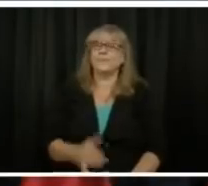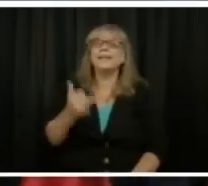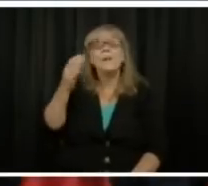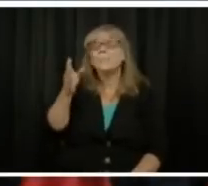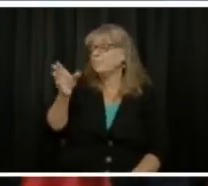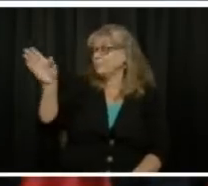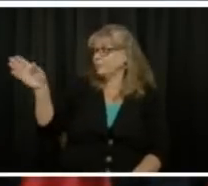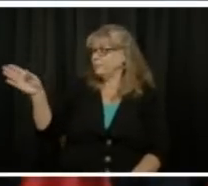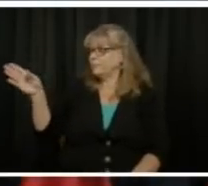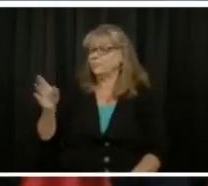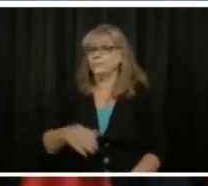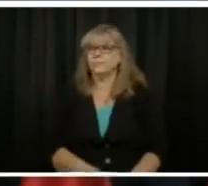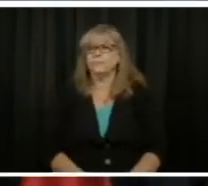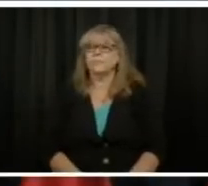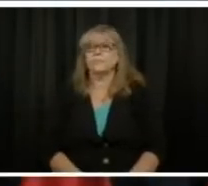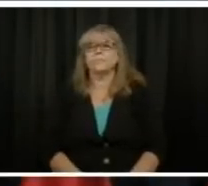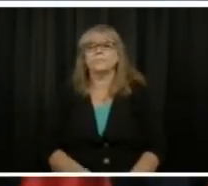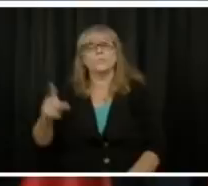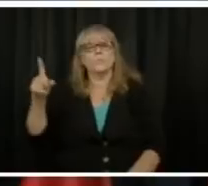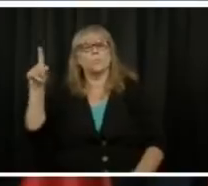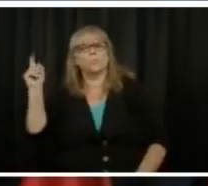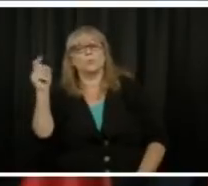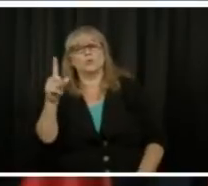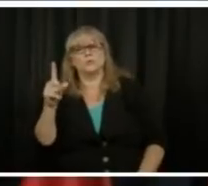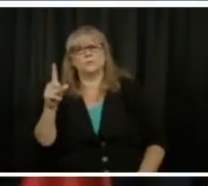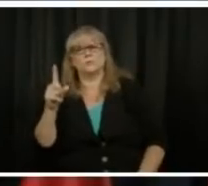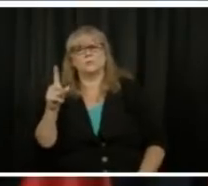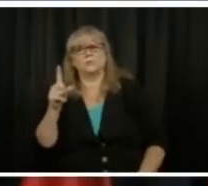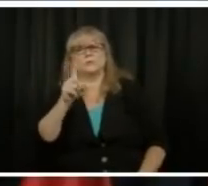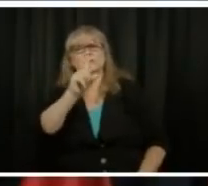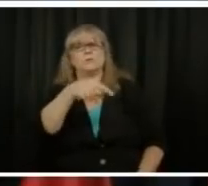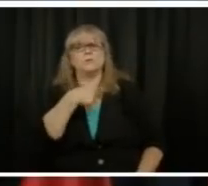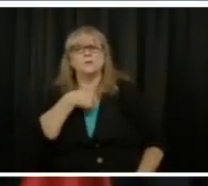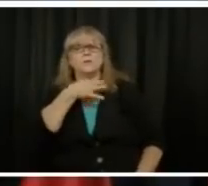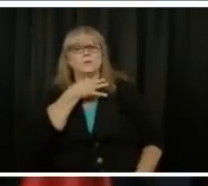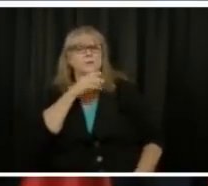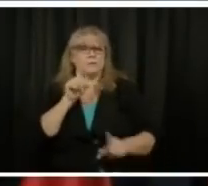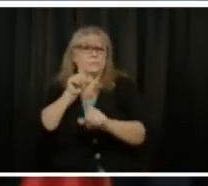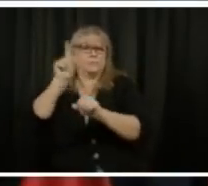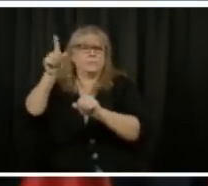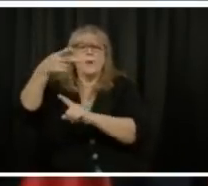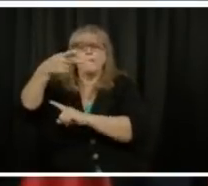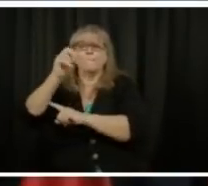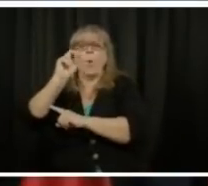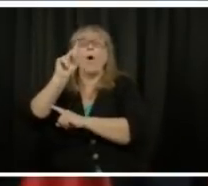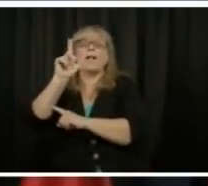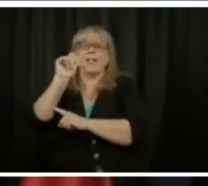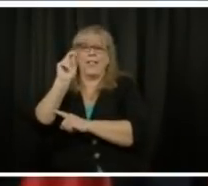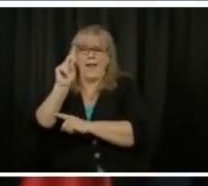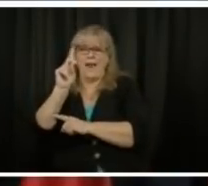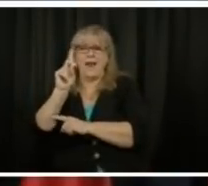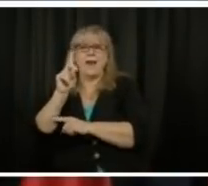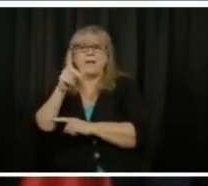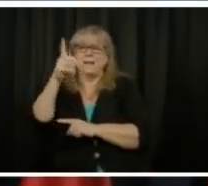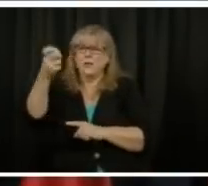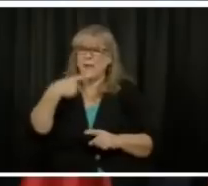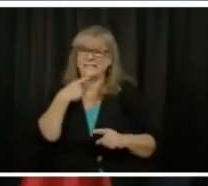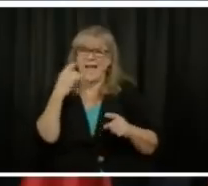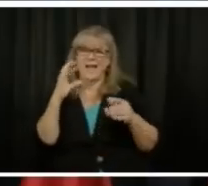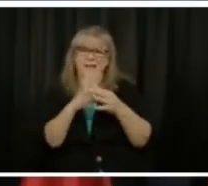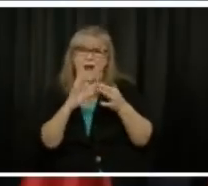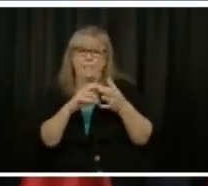Governor, I want to ask you about Portland, and if you have thoughts on what's happened there and what